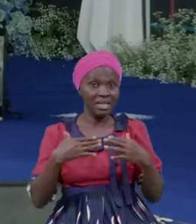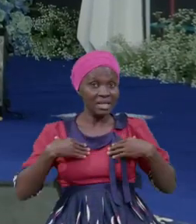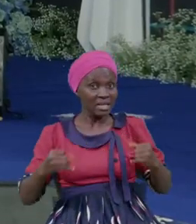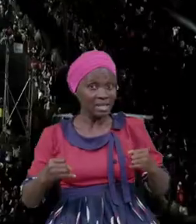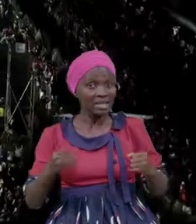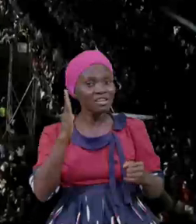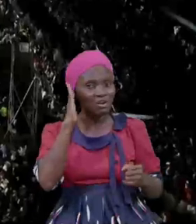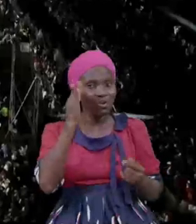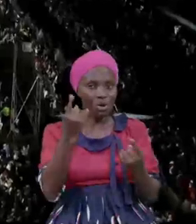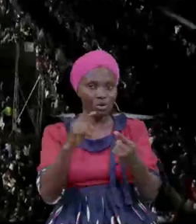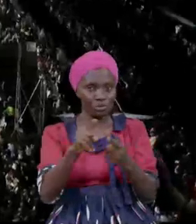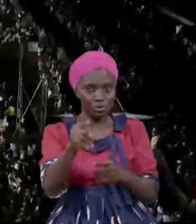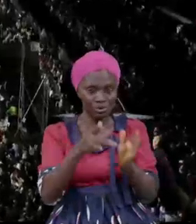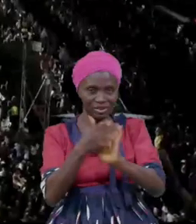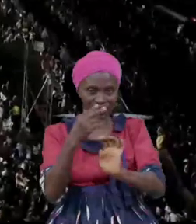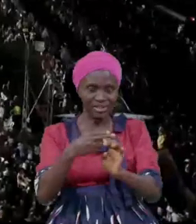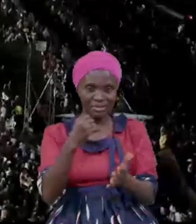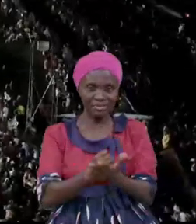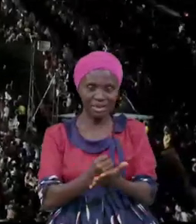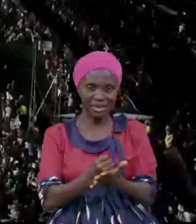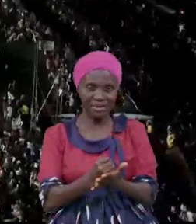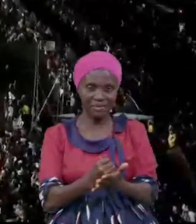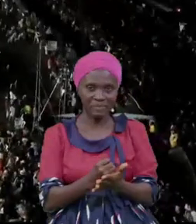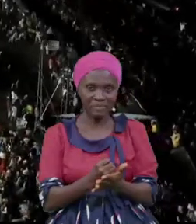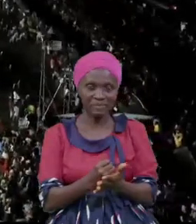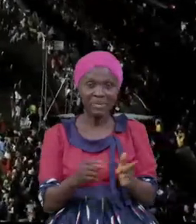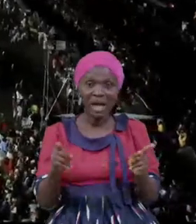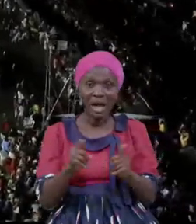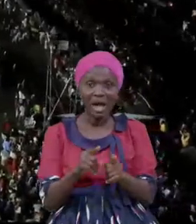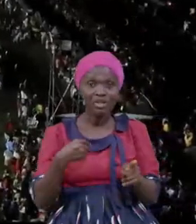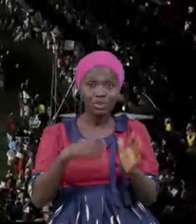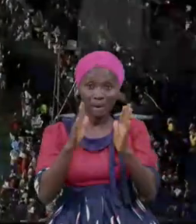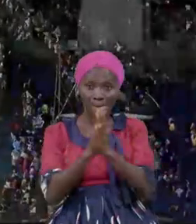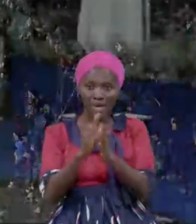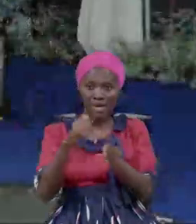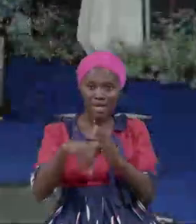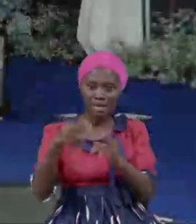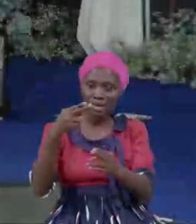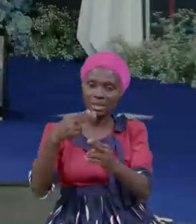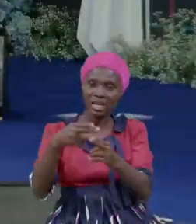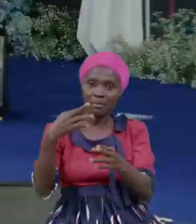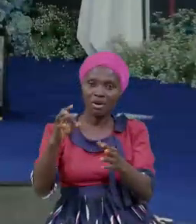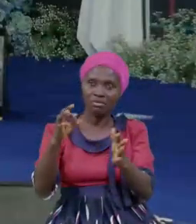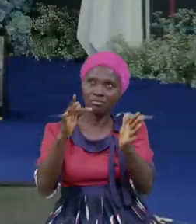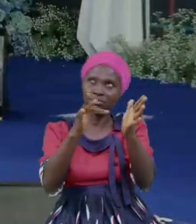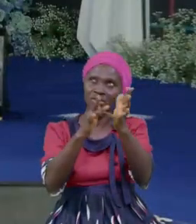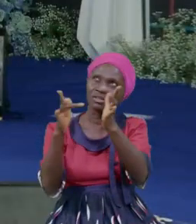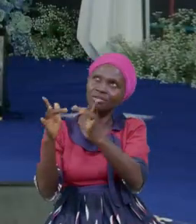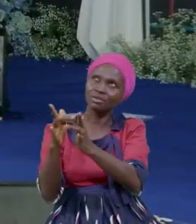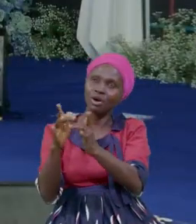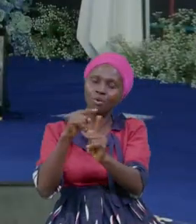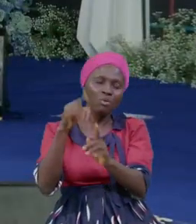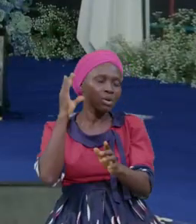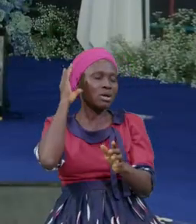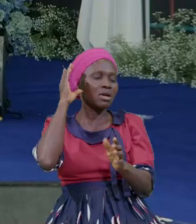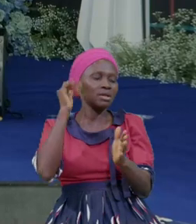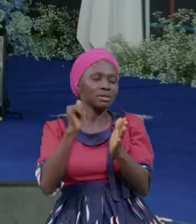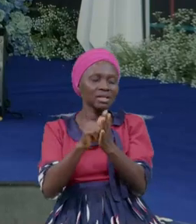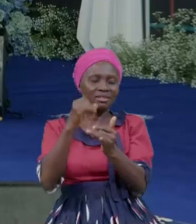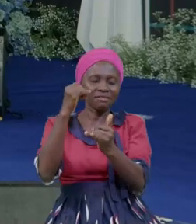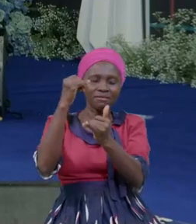you. Amen. And as we pray in the name of Jesus, when we hear that final